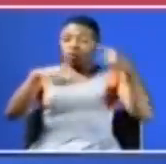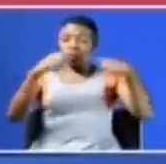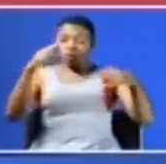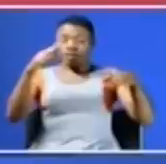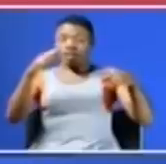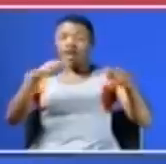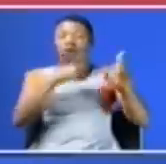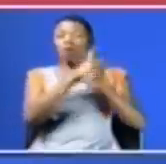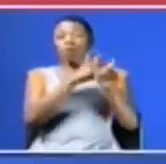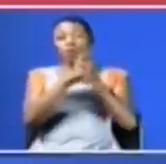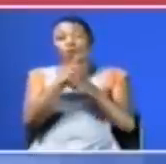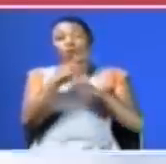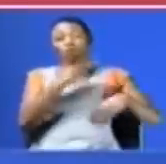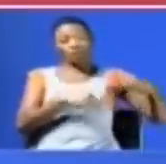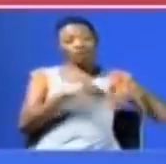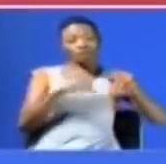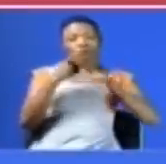corruption, but